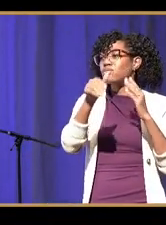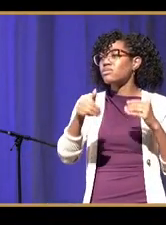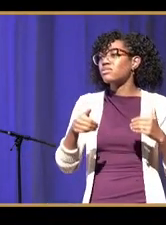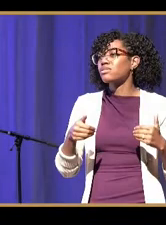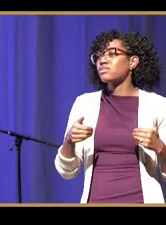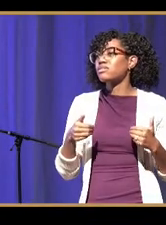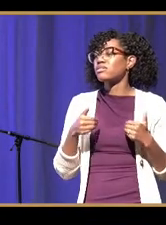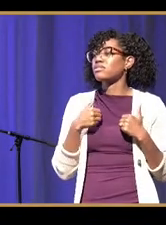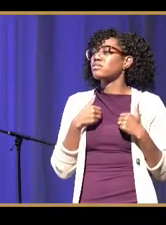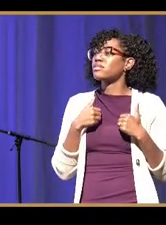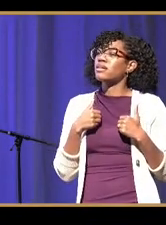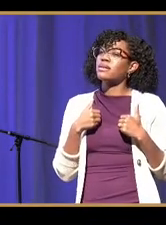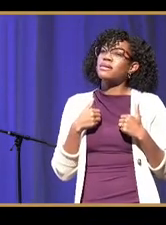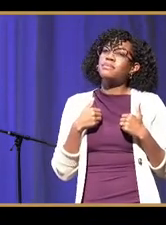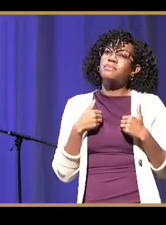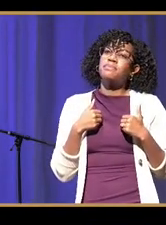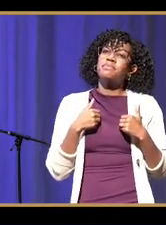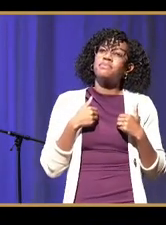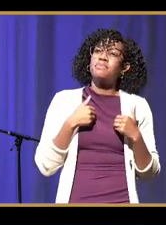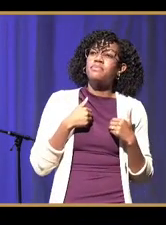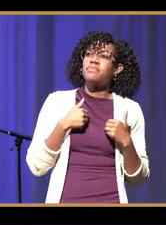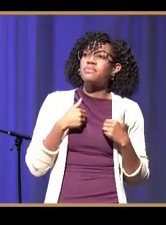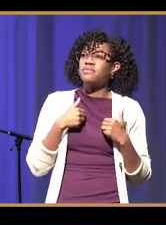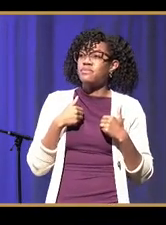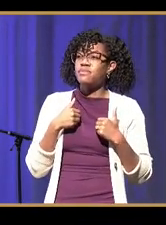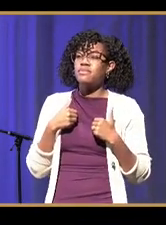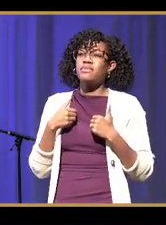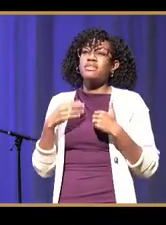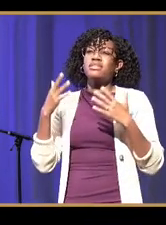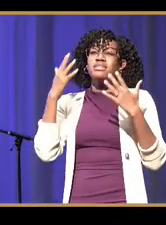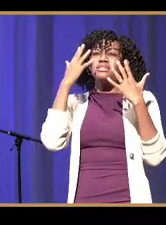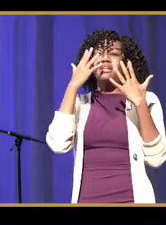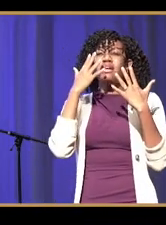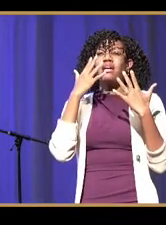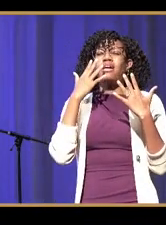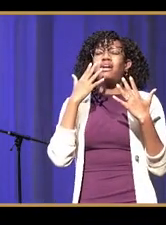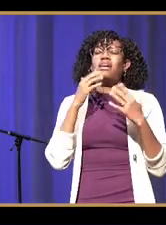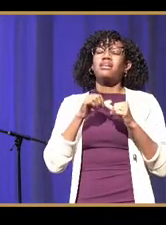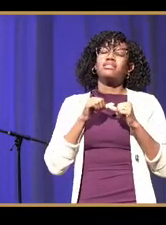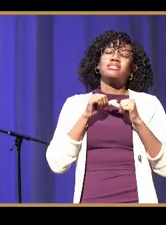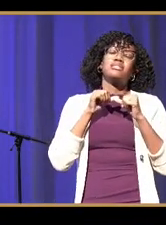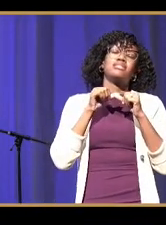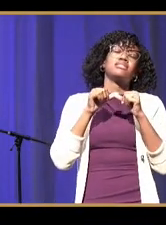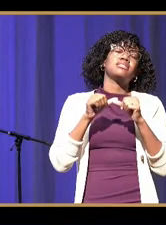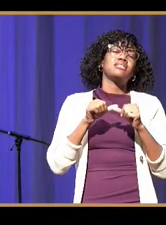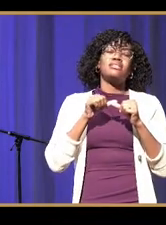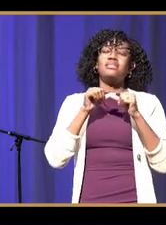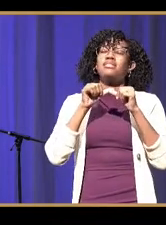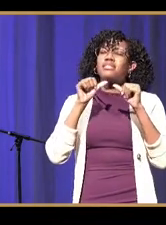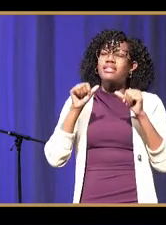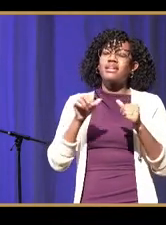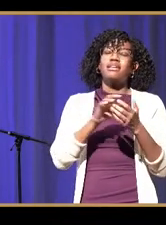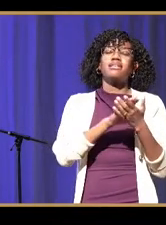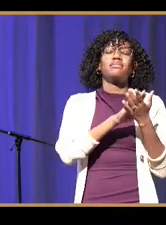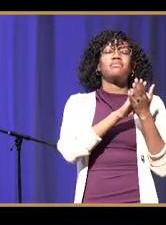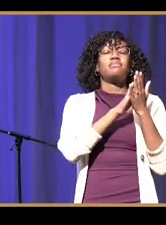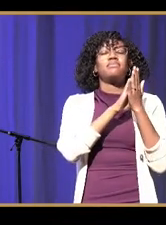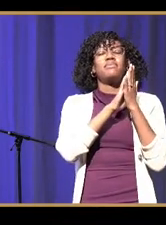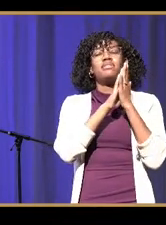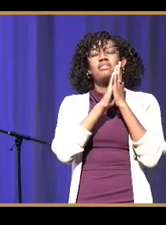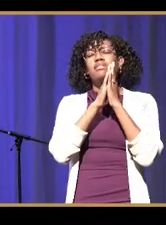downs, can turn those pretty smiles on your faces into